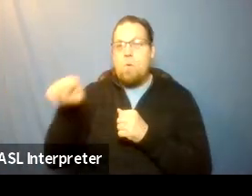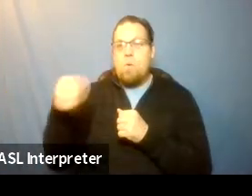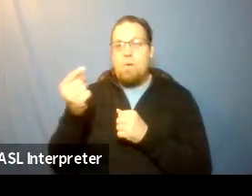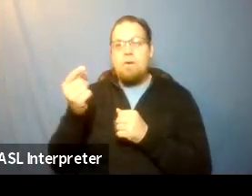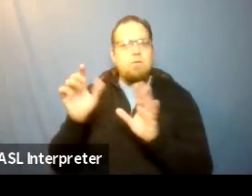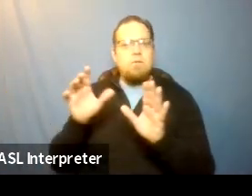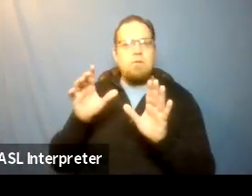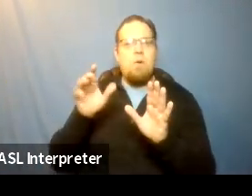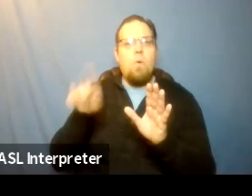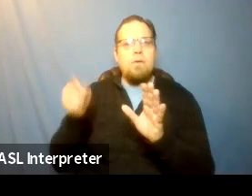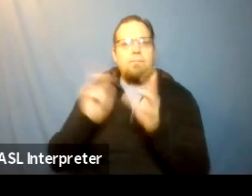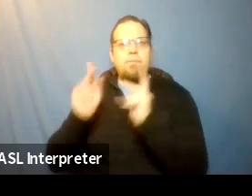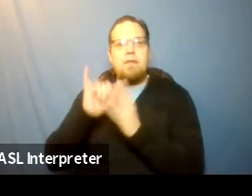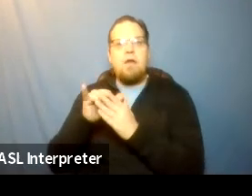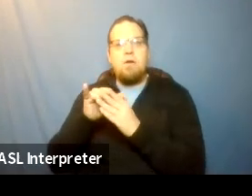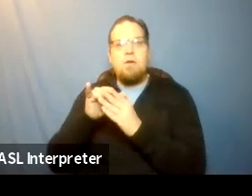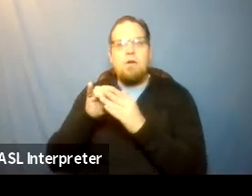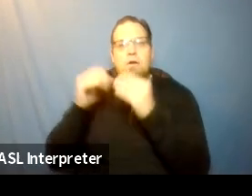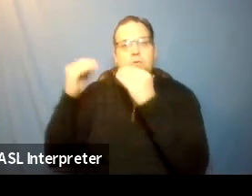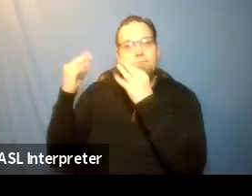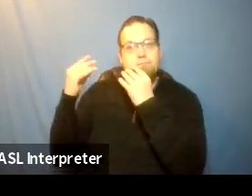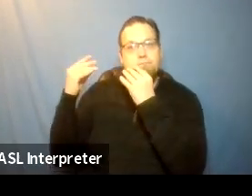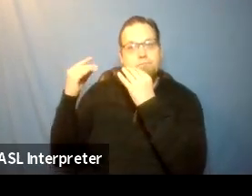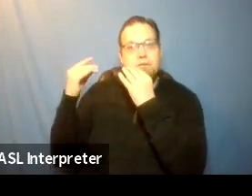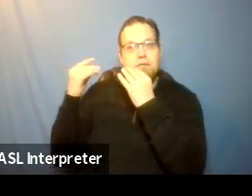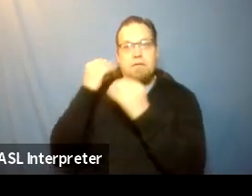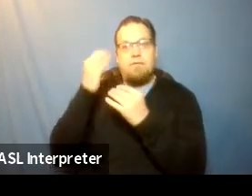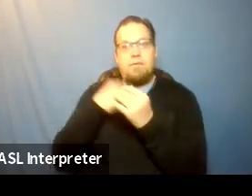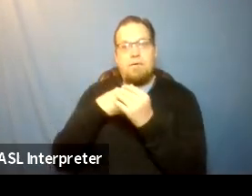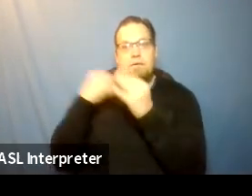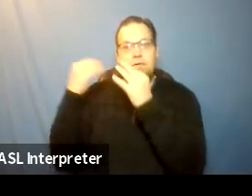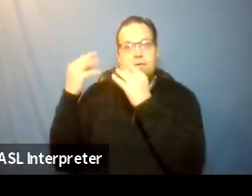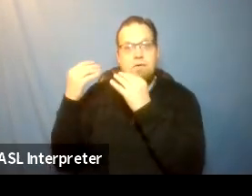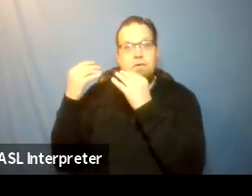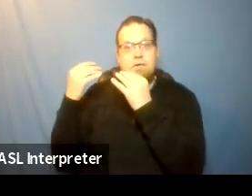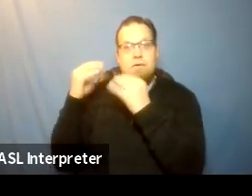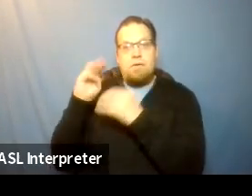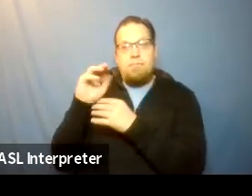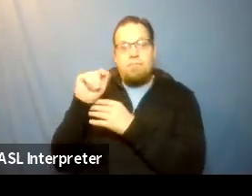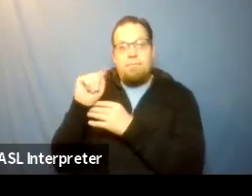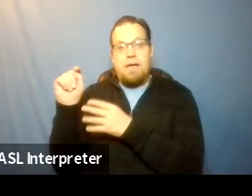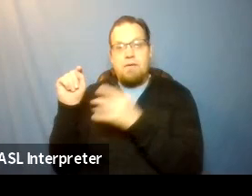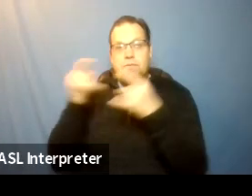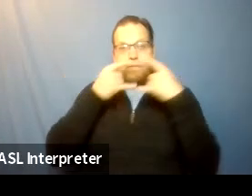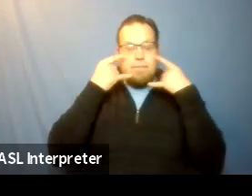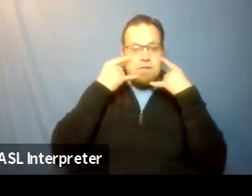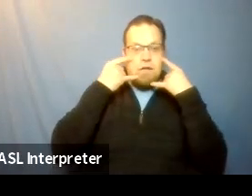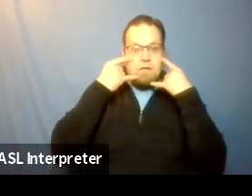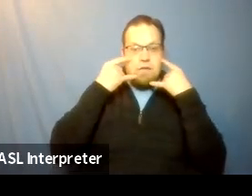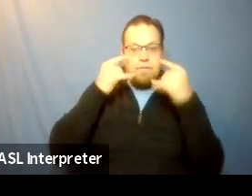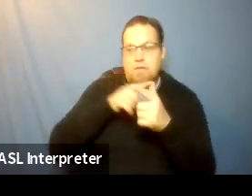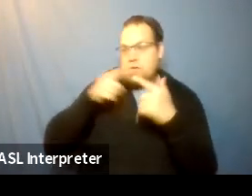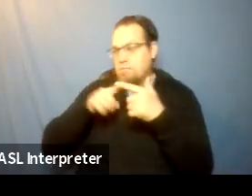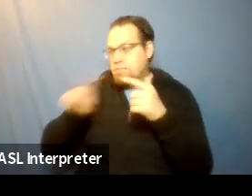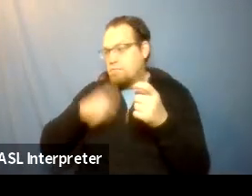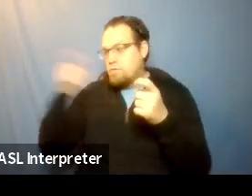I'm sorry. Only the people playing would have their mask on. So if I was playing, Matt would have his mask on, and then when his piece or his turn would come up, I'd put my mask back on,